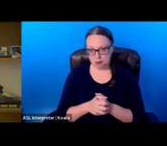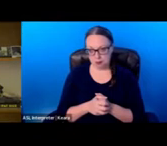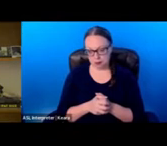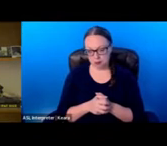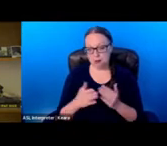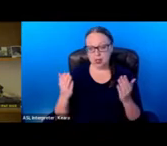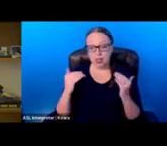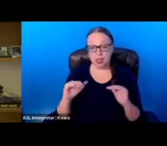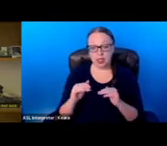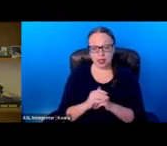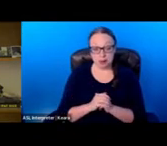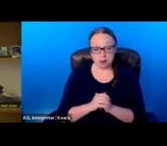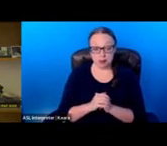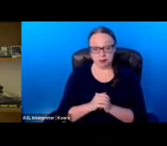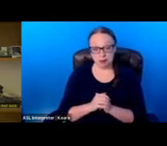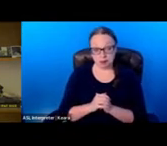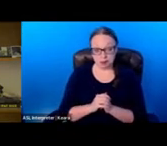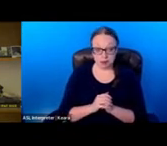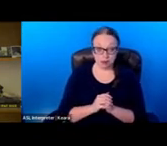Next slide, please.